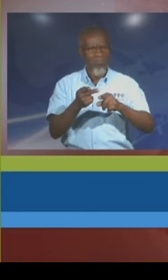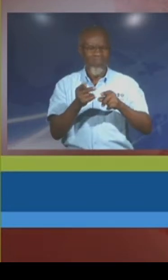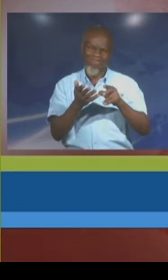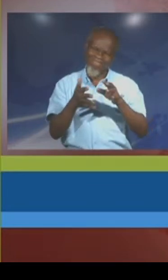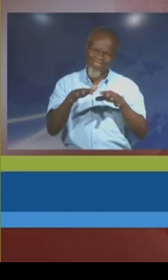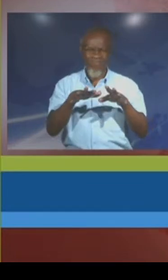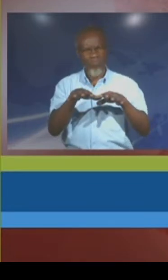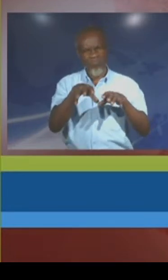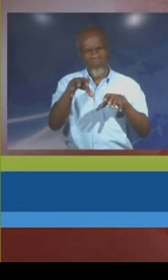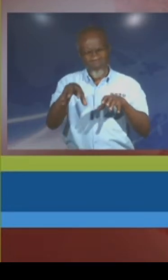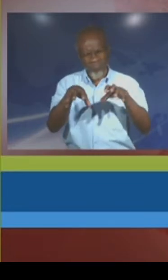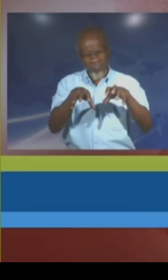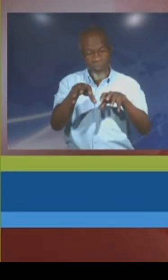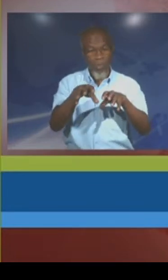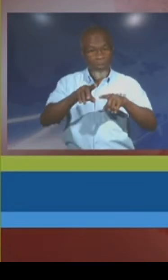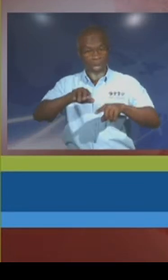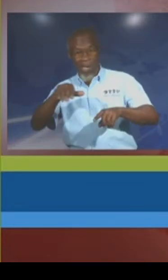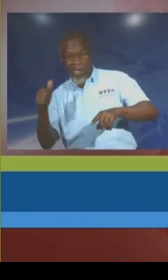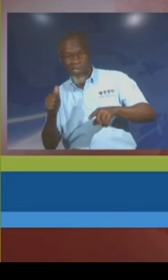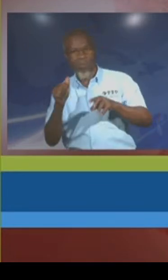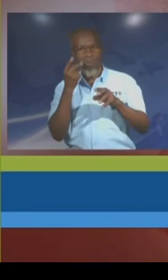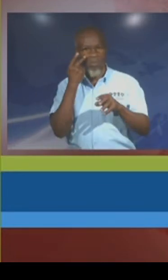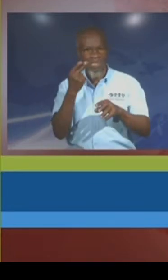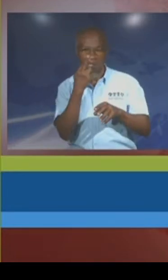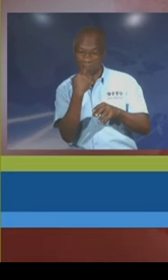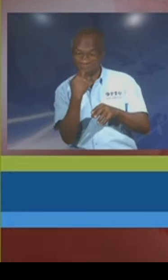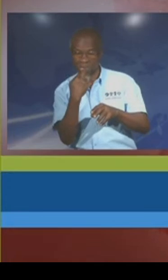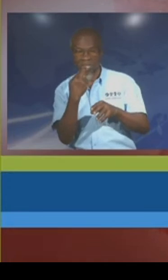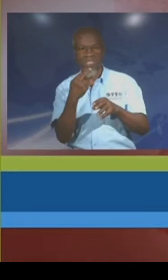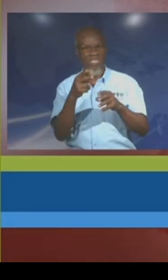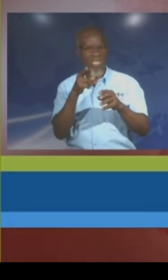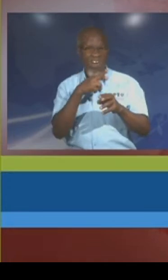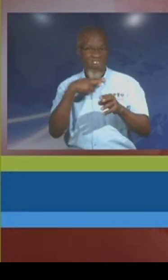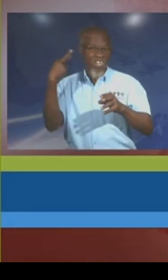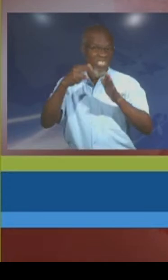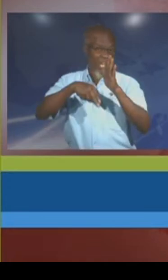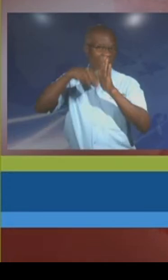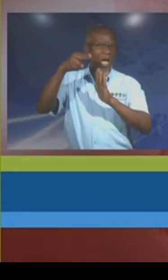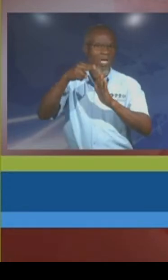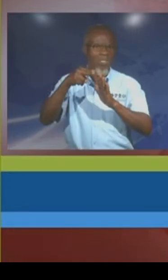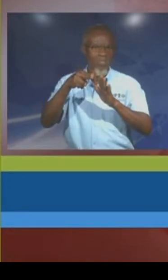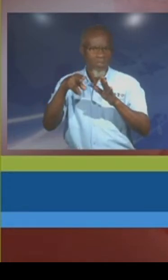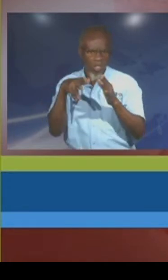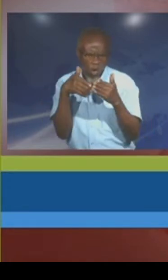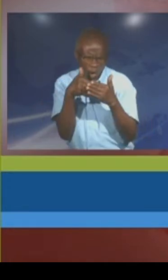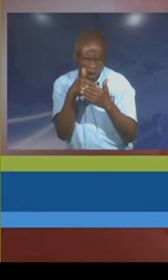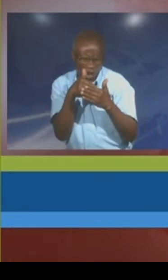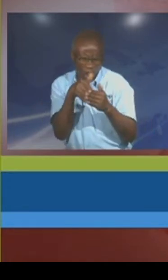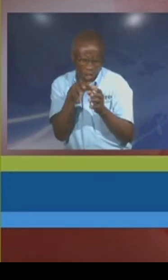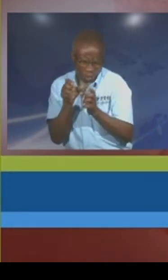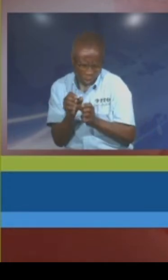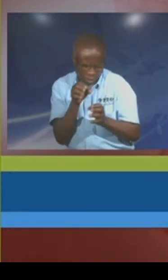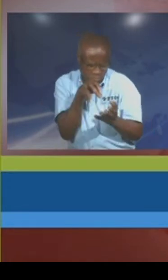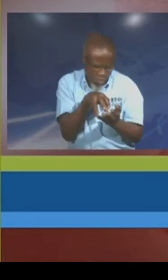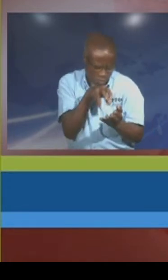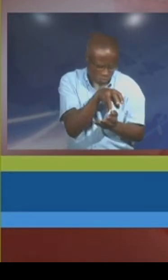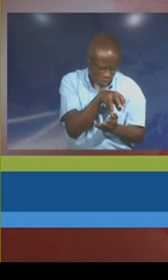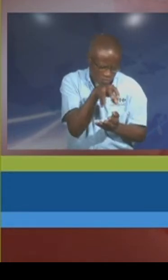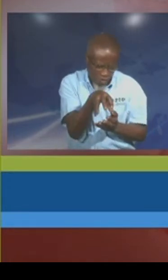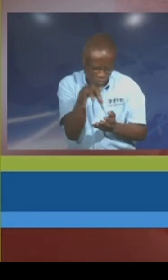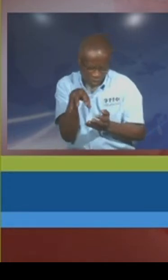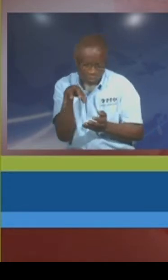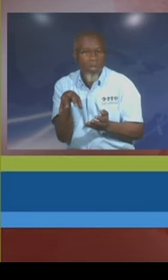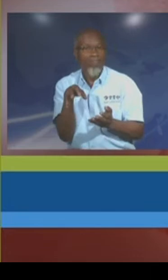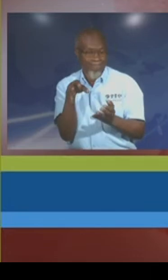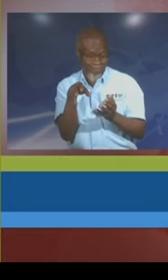overlapping each other, and it's an ad hoc relationship in terms of seating and persons without any major control. So that represents a